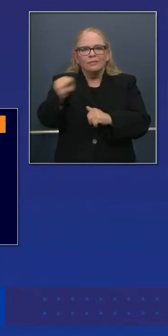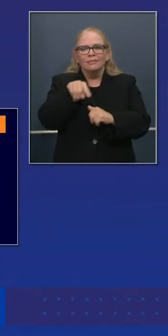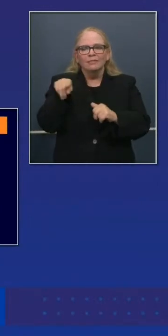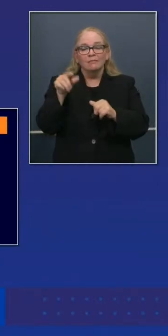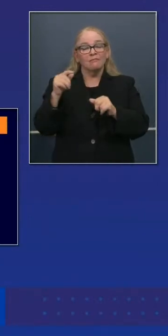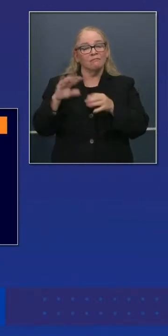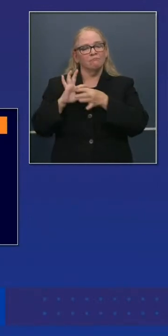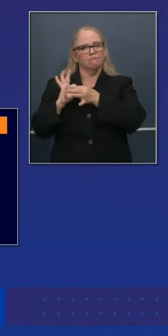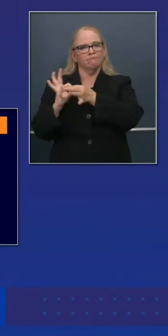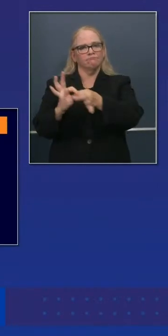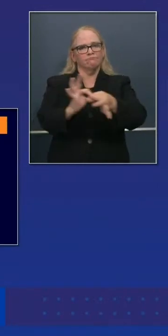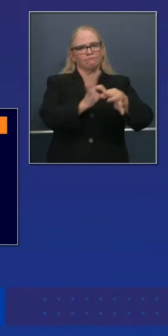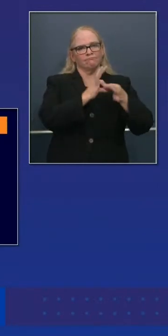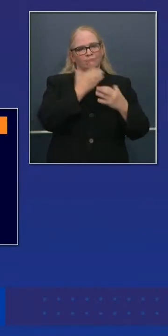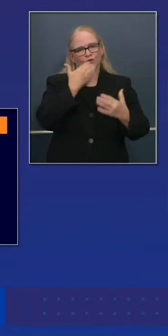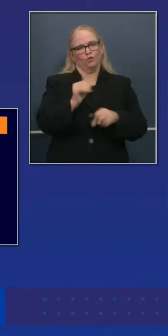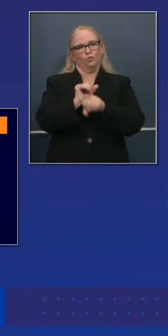forward.